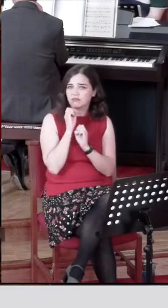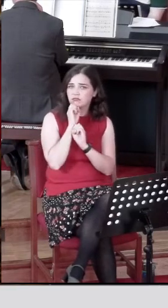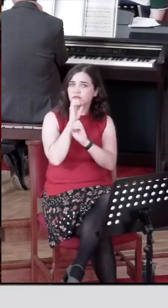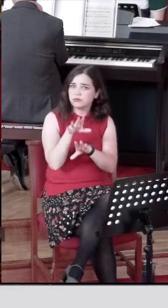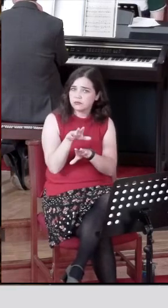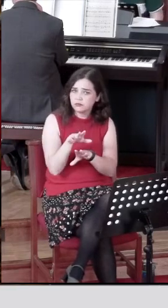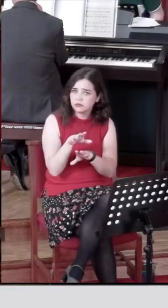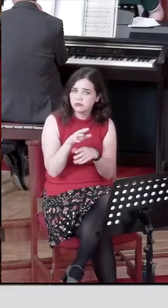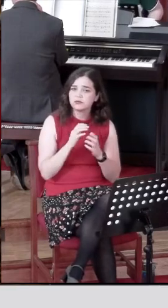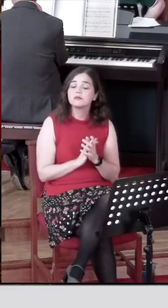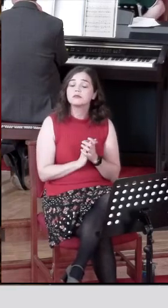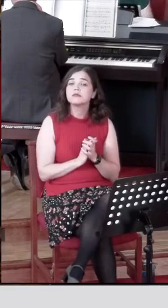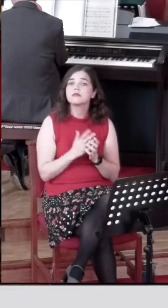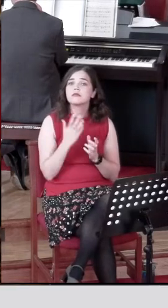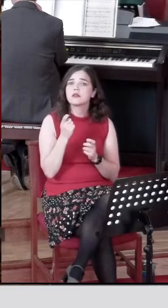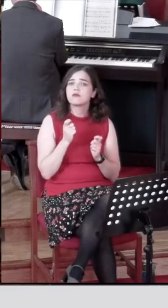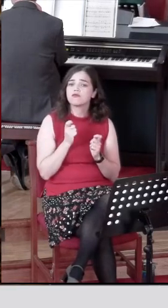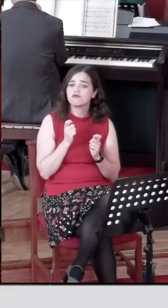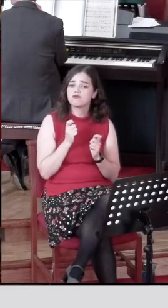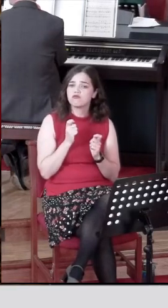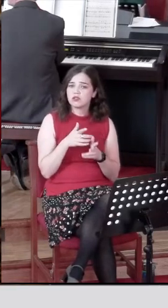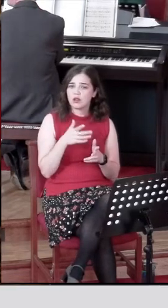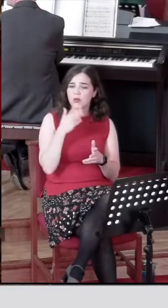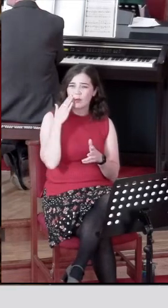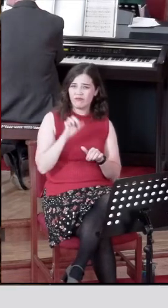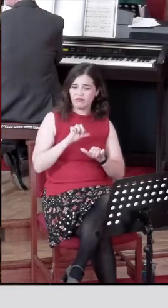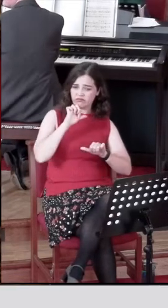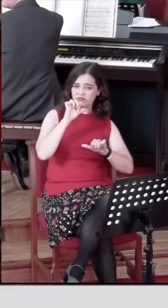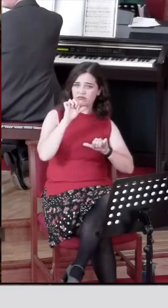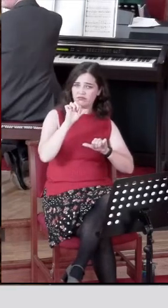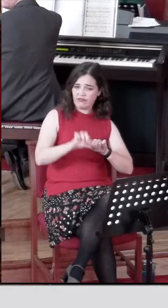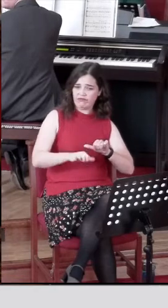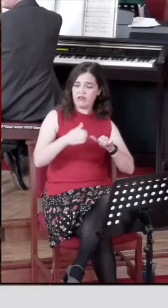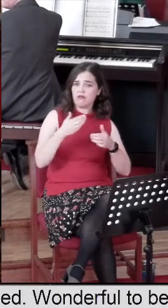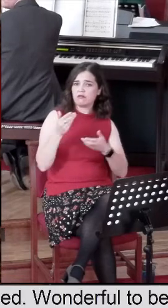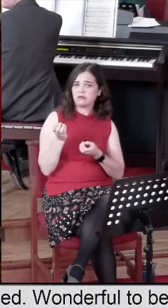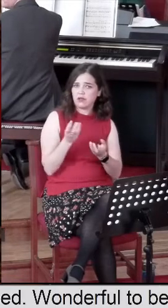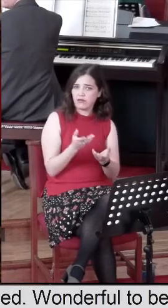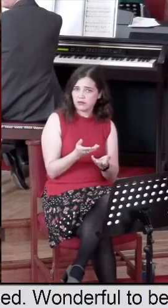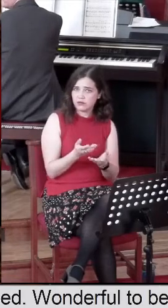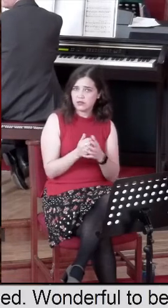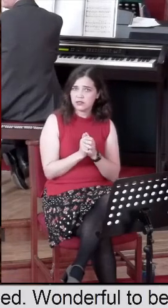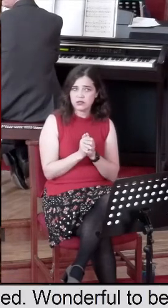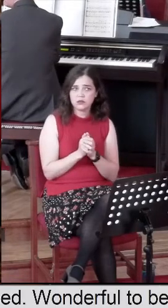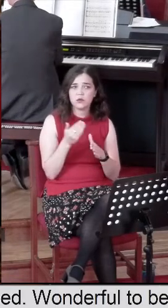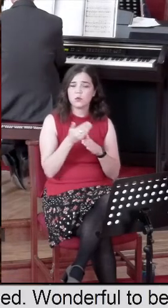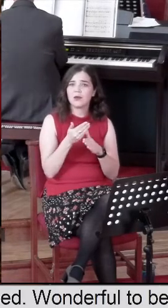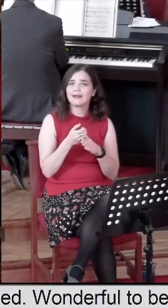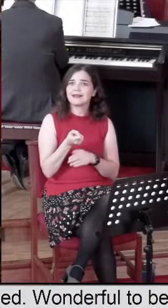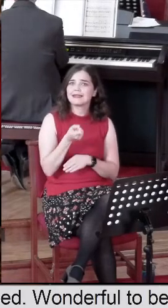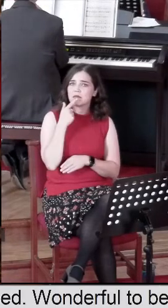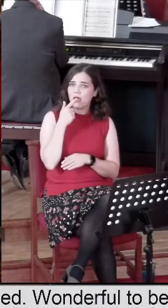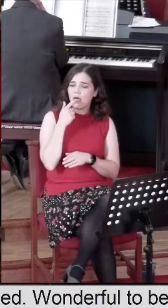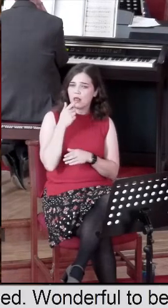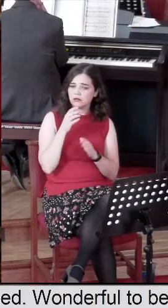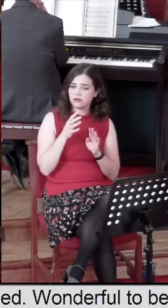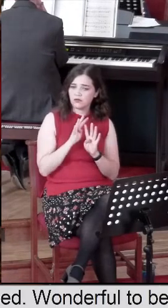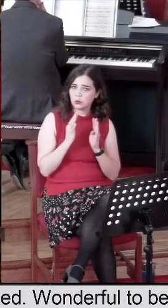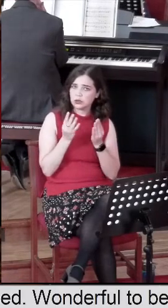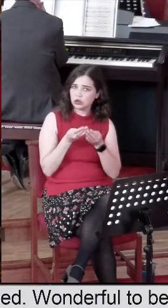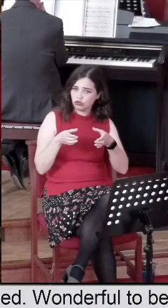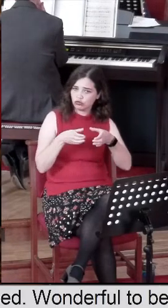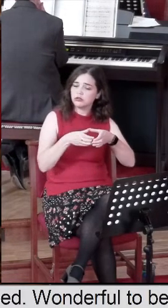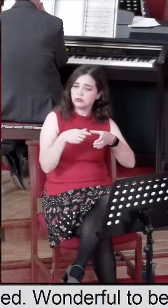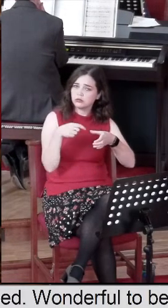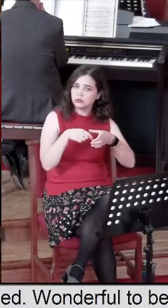be a retiral offering after the service this morning for the work of the Smiles Foundation, a Christian charity